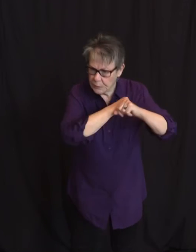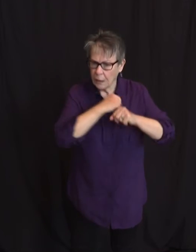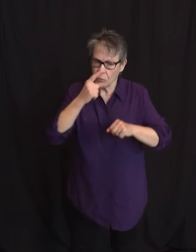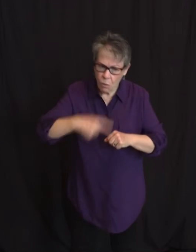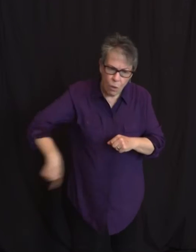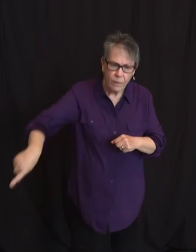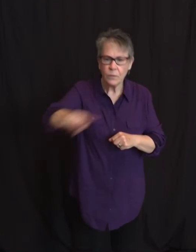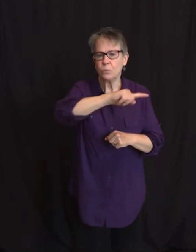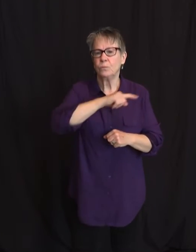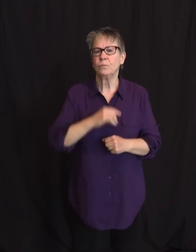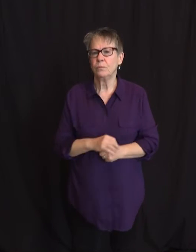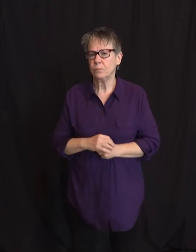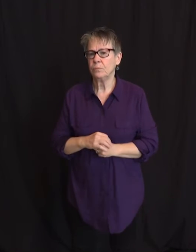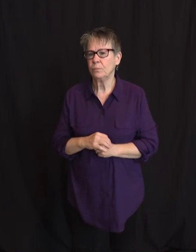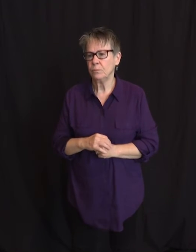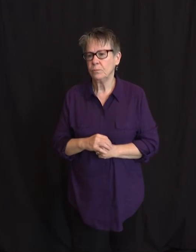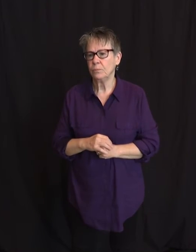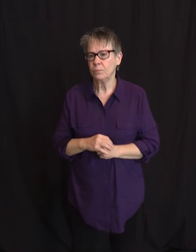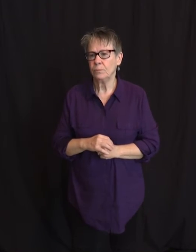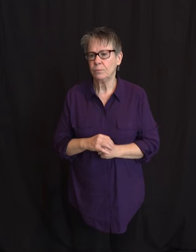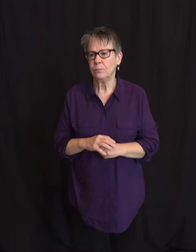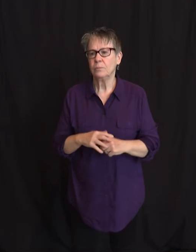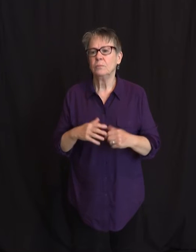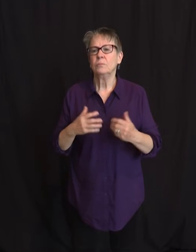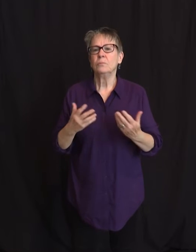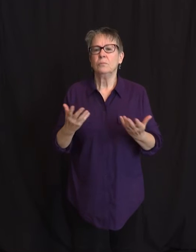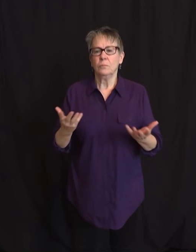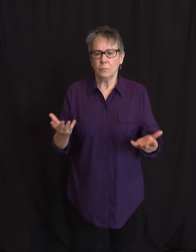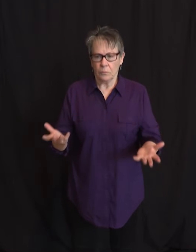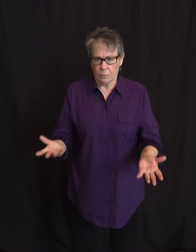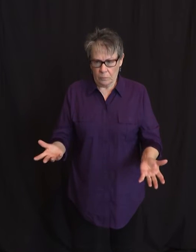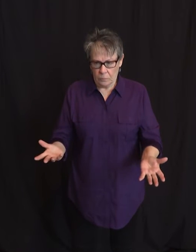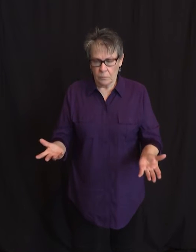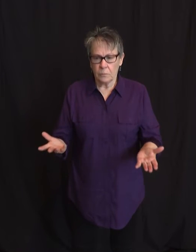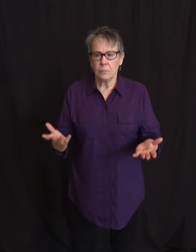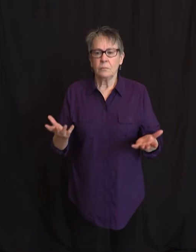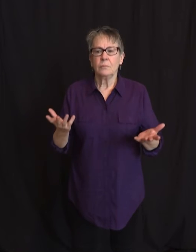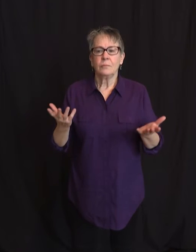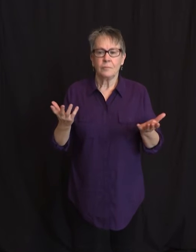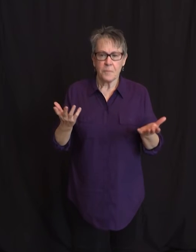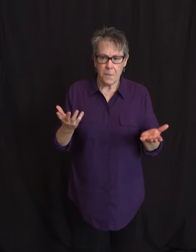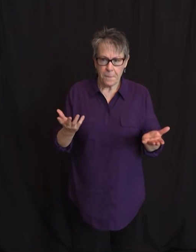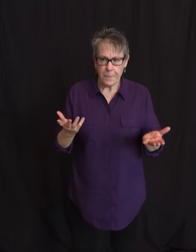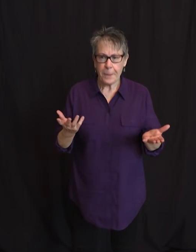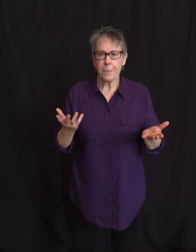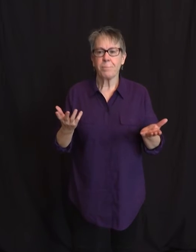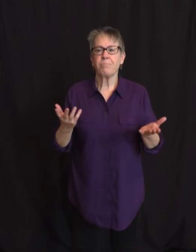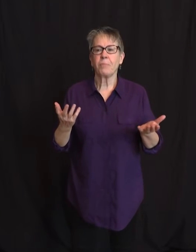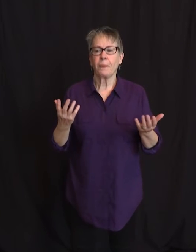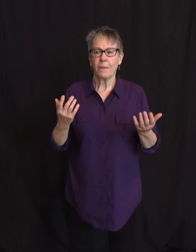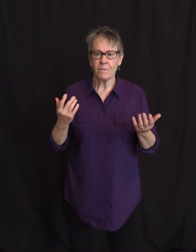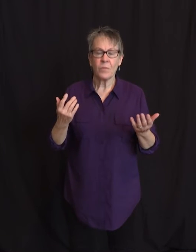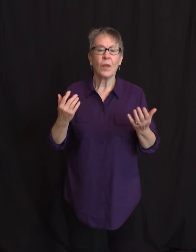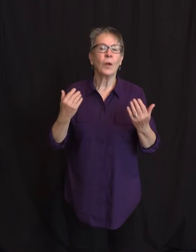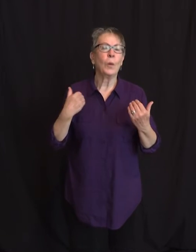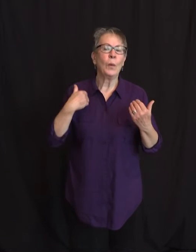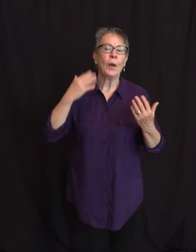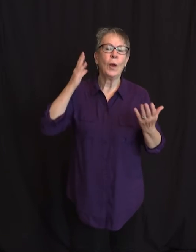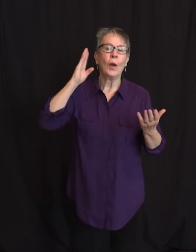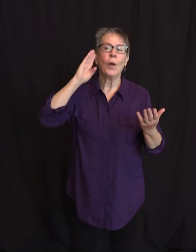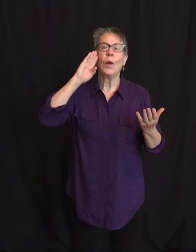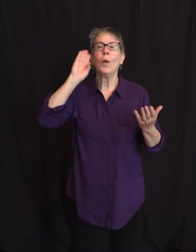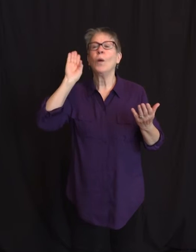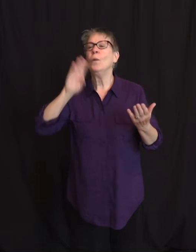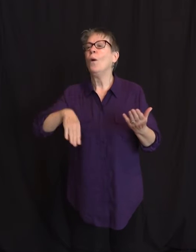nature, how it impacts the modeling. We know exactly what will happen if folks let their guard down as it relates